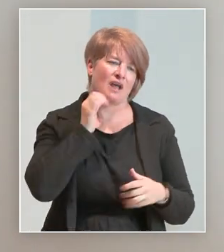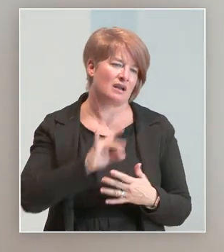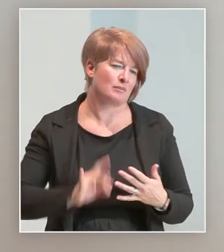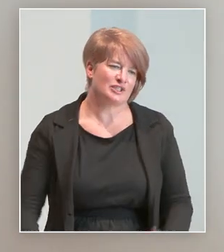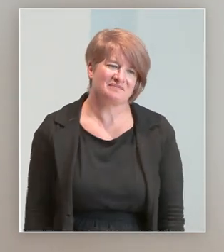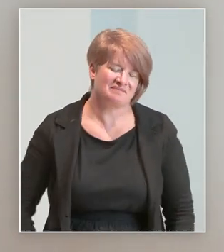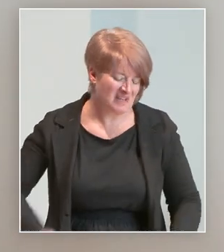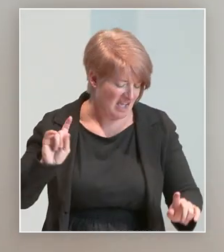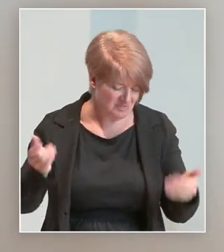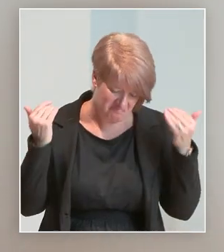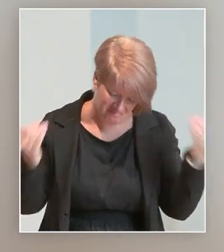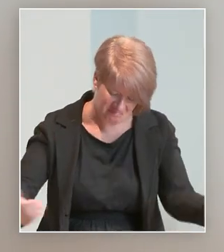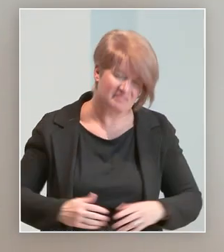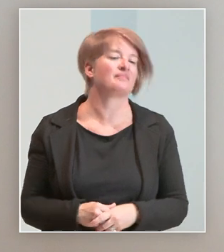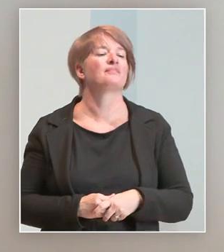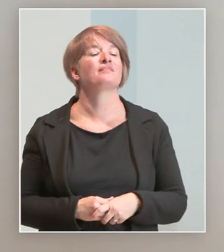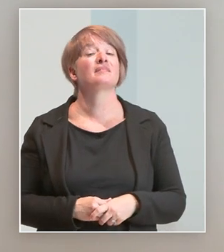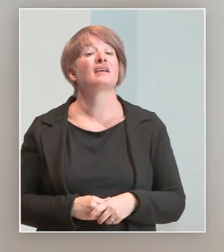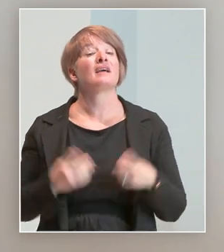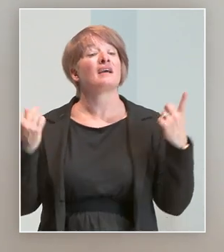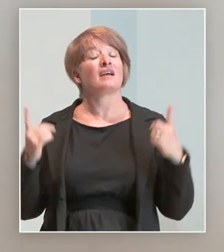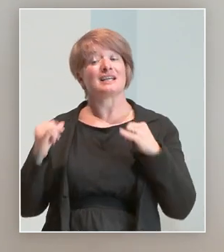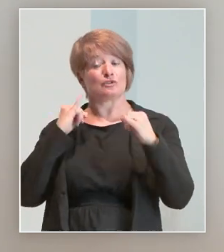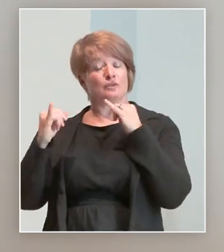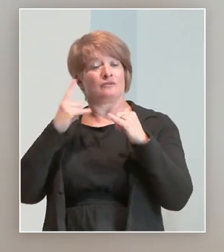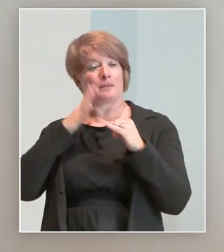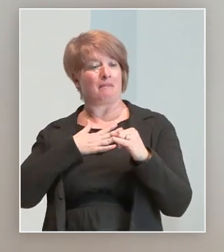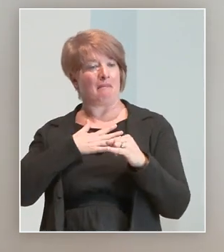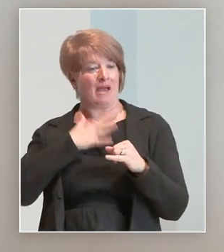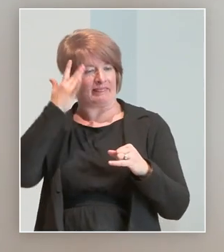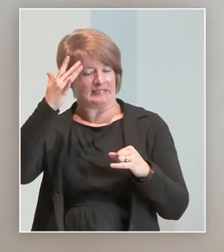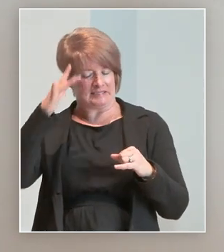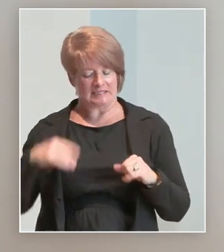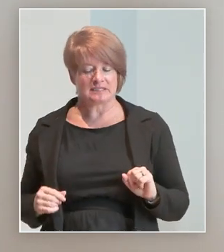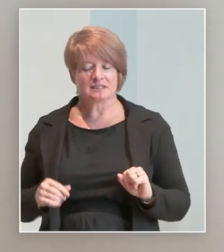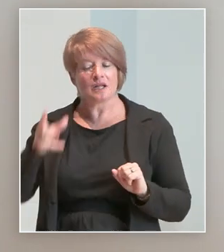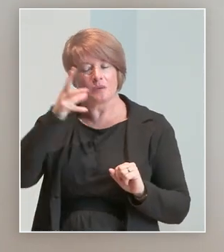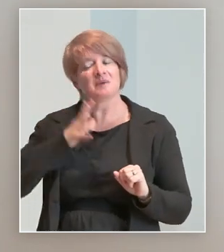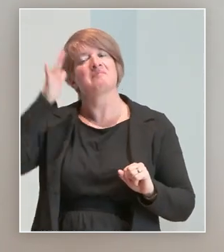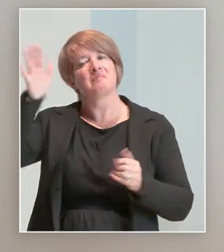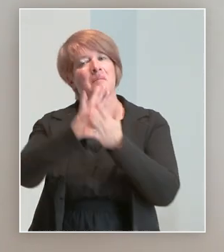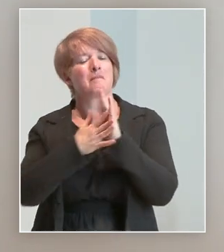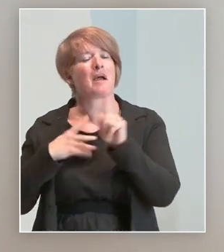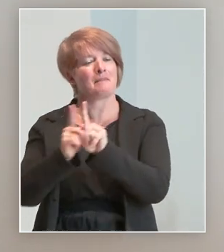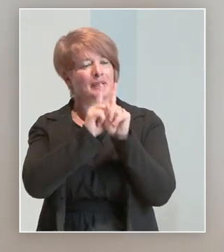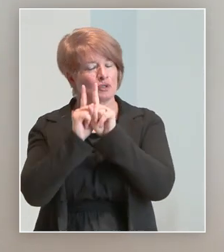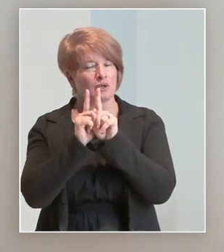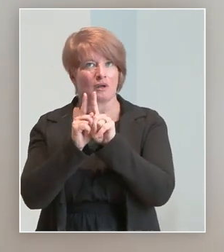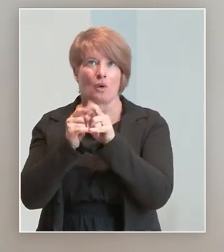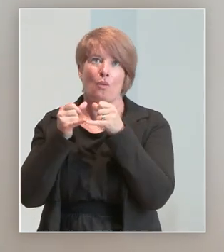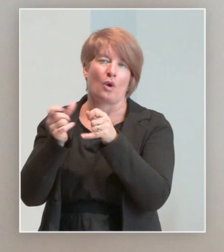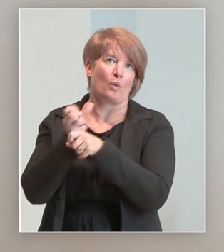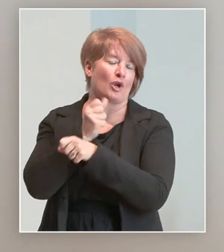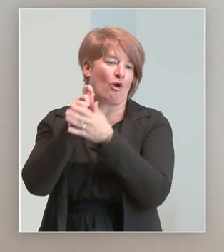option. During an interview for my creative thesis, the woman who would eventually become my mentor, award-winning